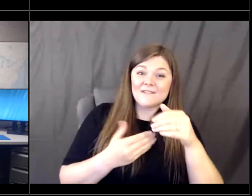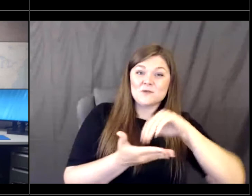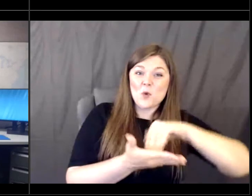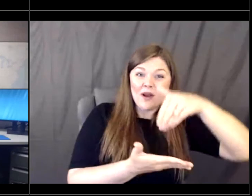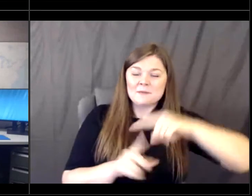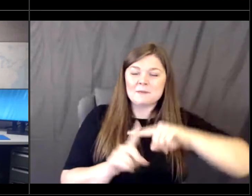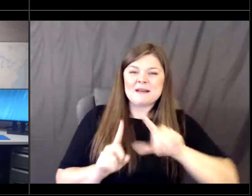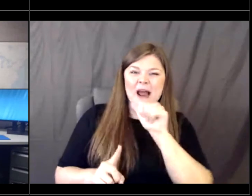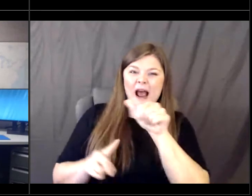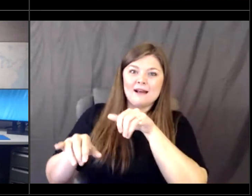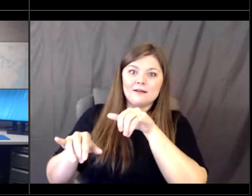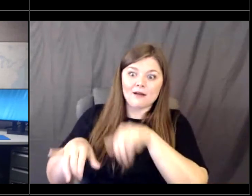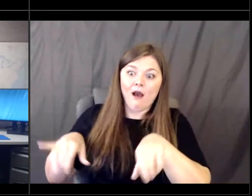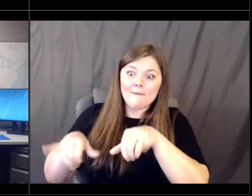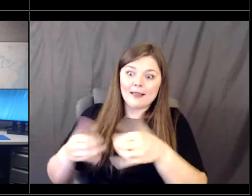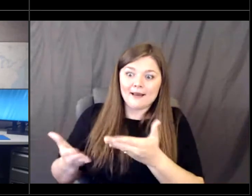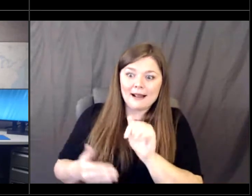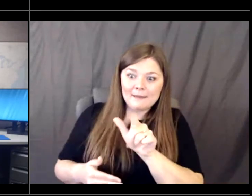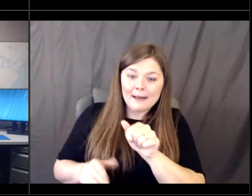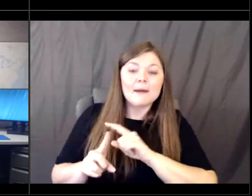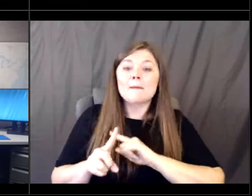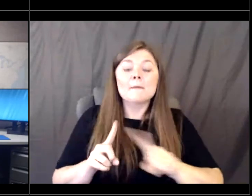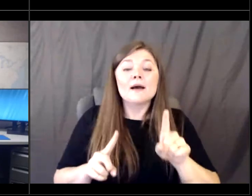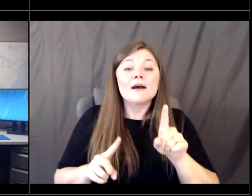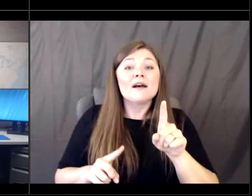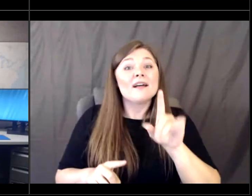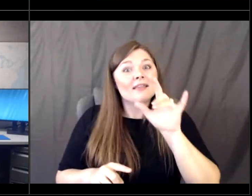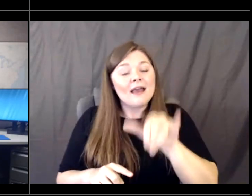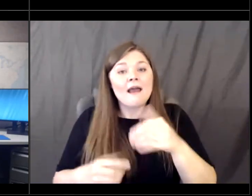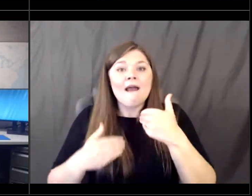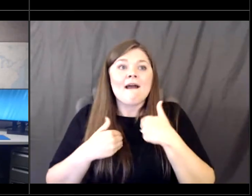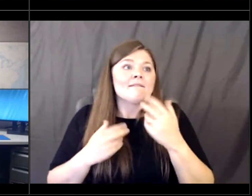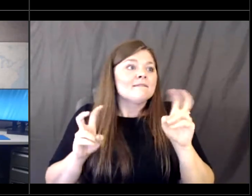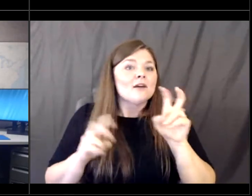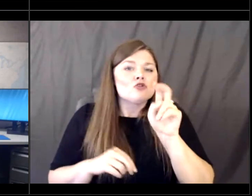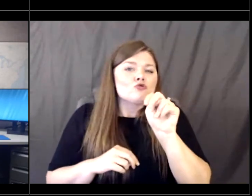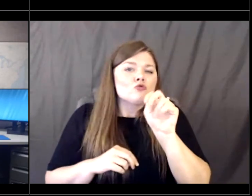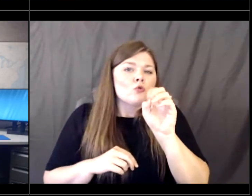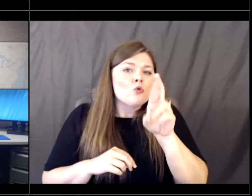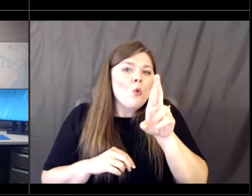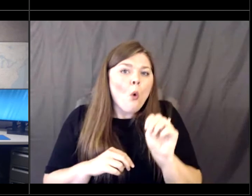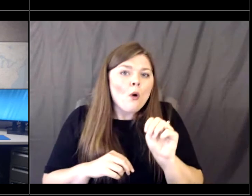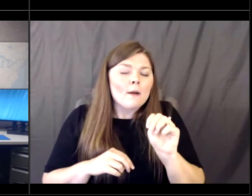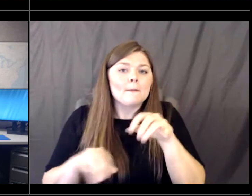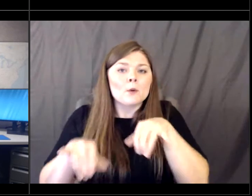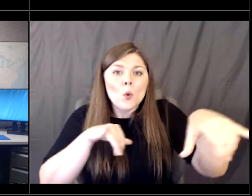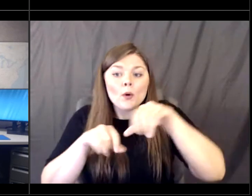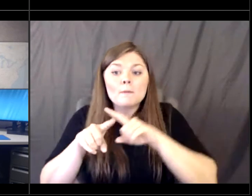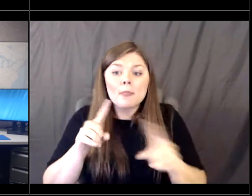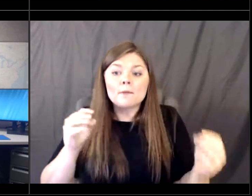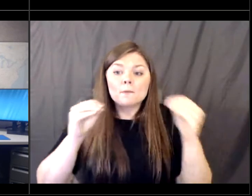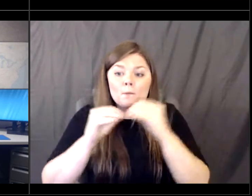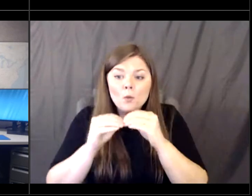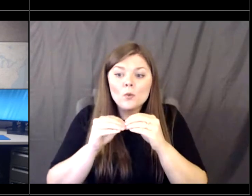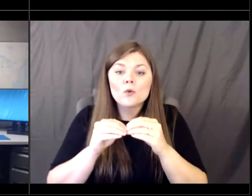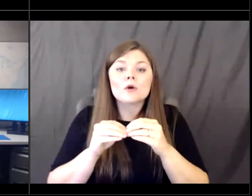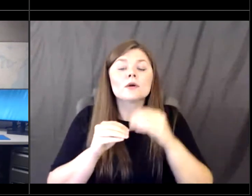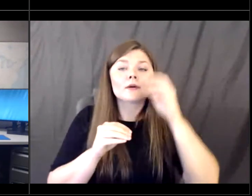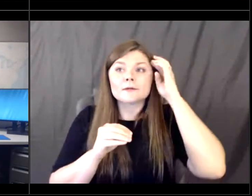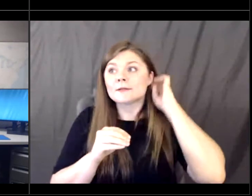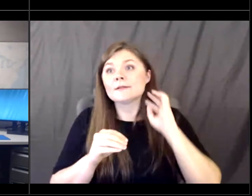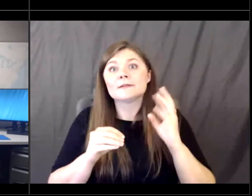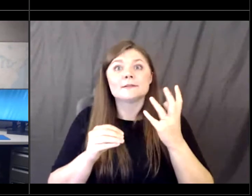so I think, like with anything, right, that you have these kind of norms, but the more relevant it becomes, sometimes the more